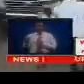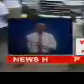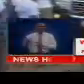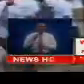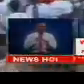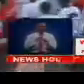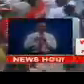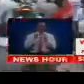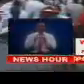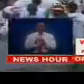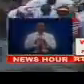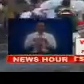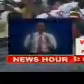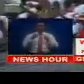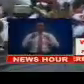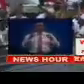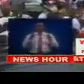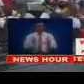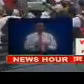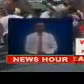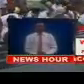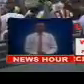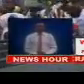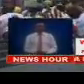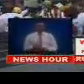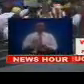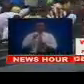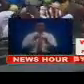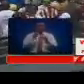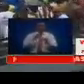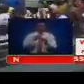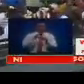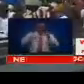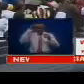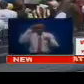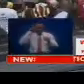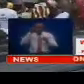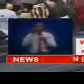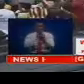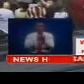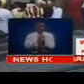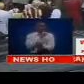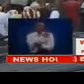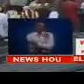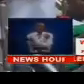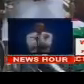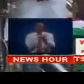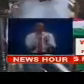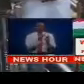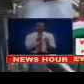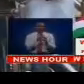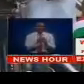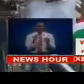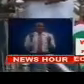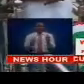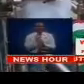tour by the candidate of the largest opposition party. At all places the president made stops, he reminded the people of